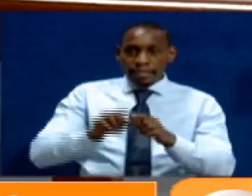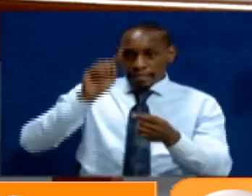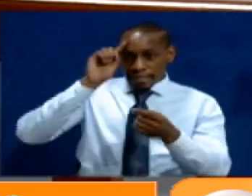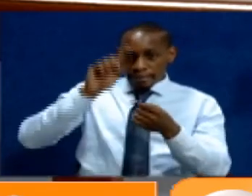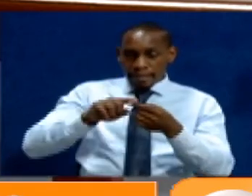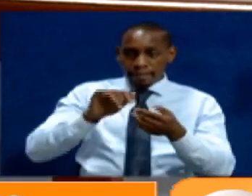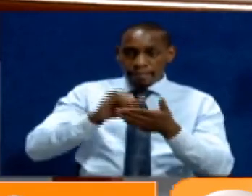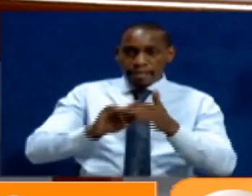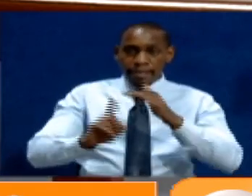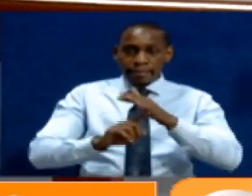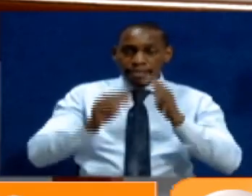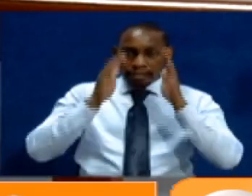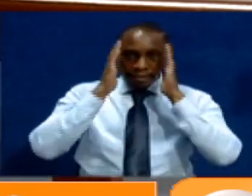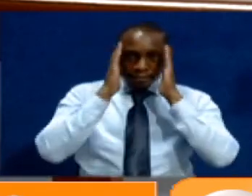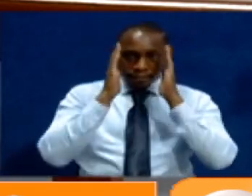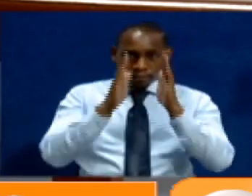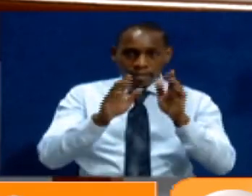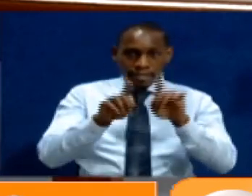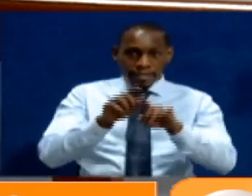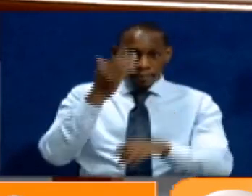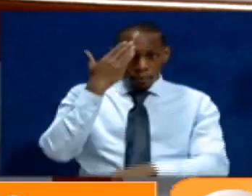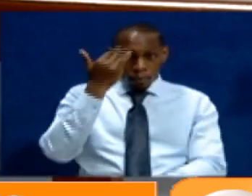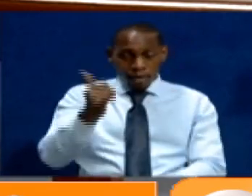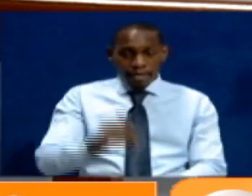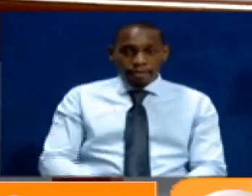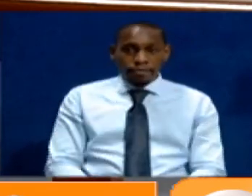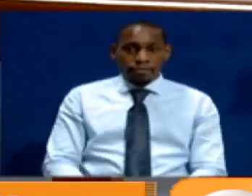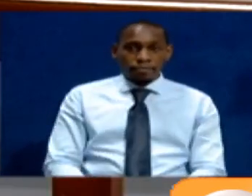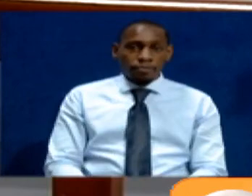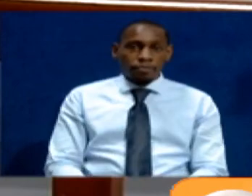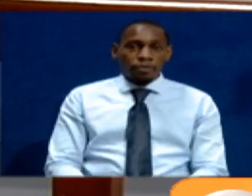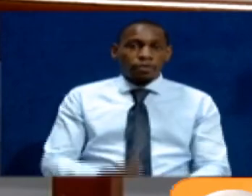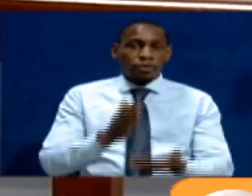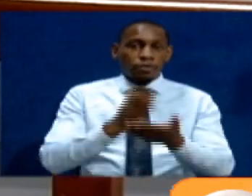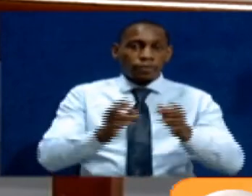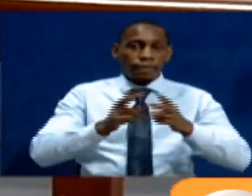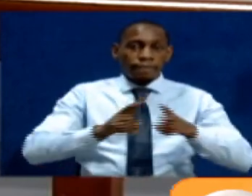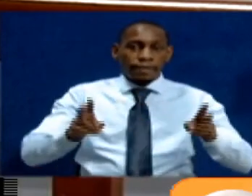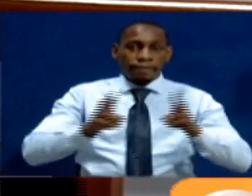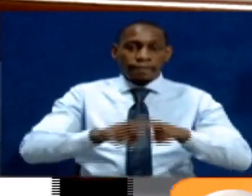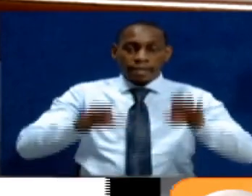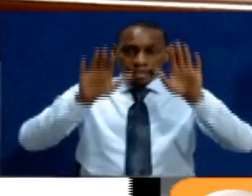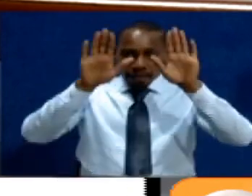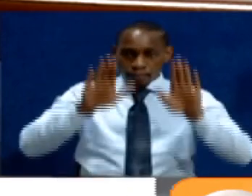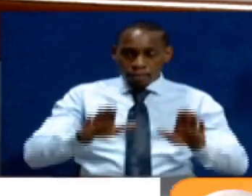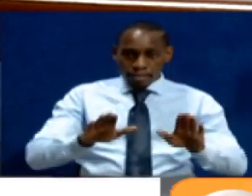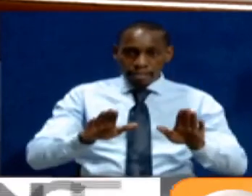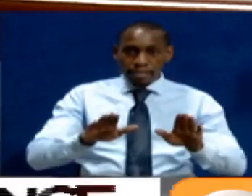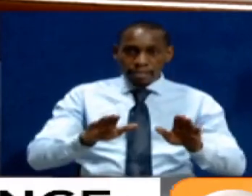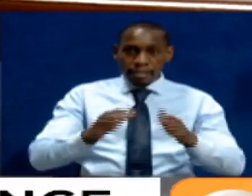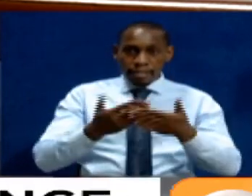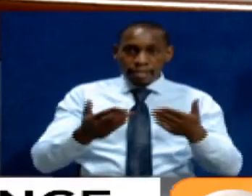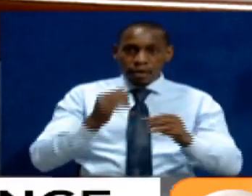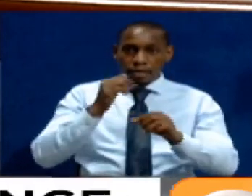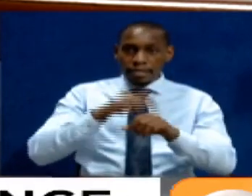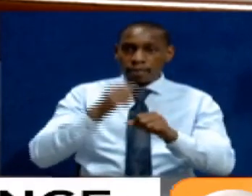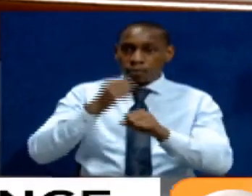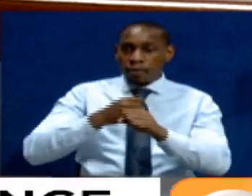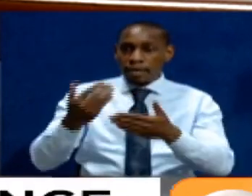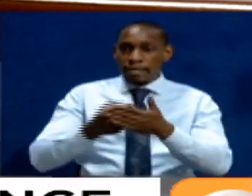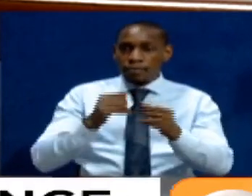why the ministry is really focused on this is that this is an extremely important arsenal in our fight